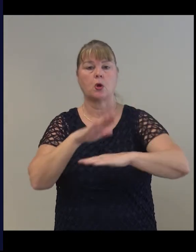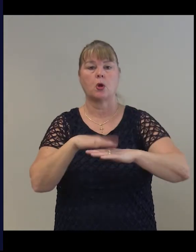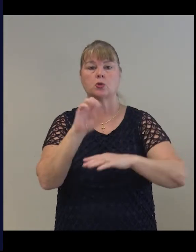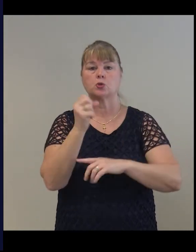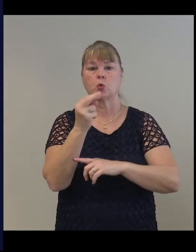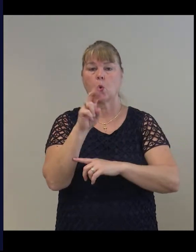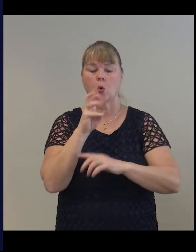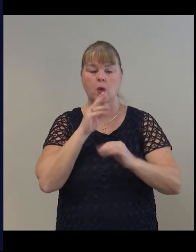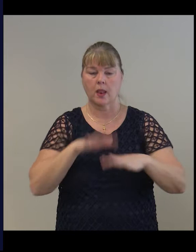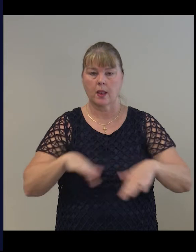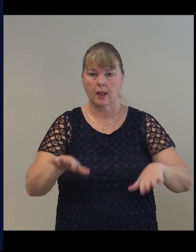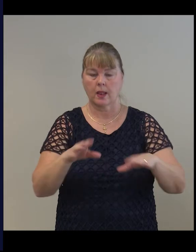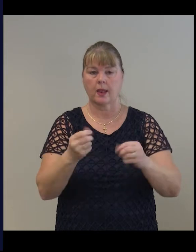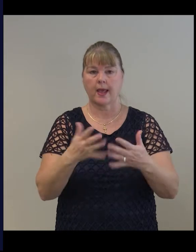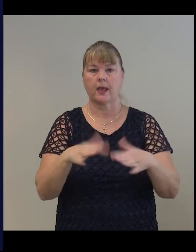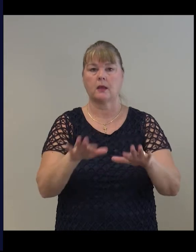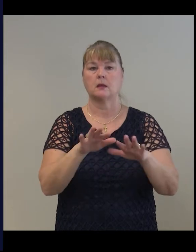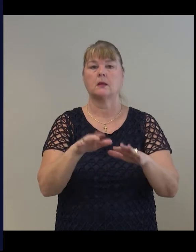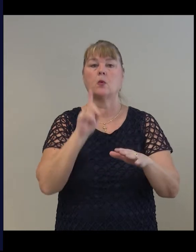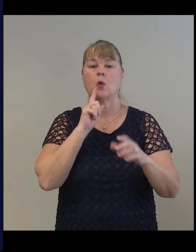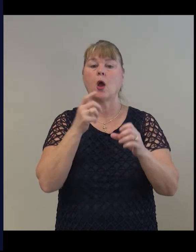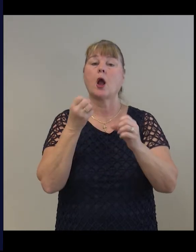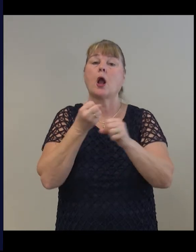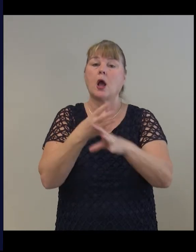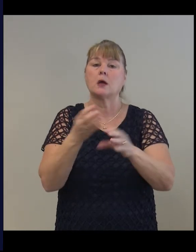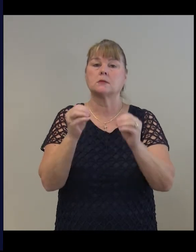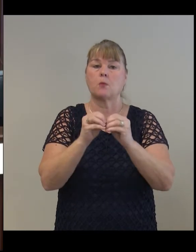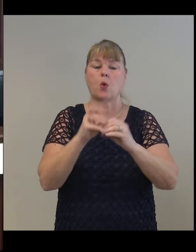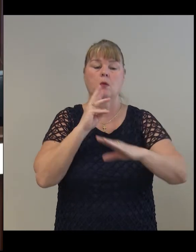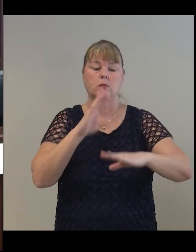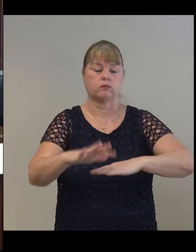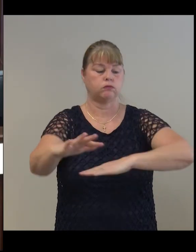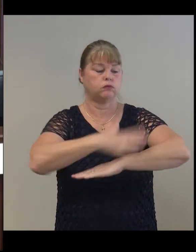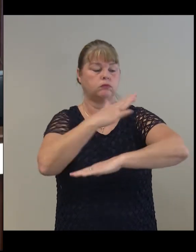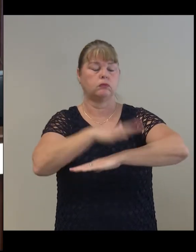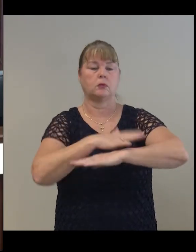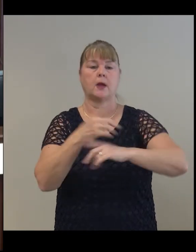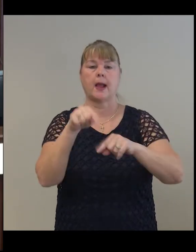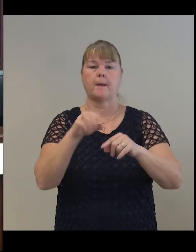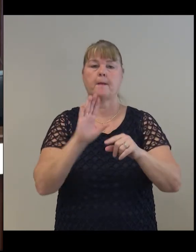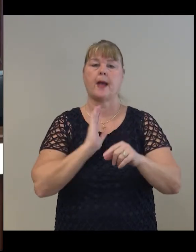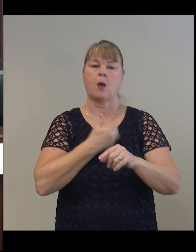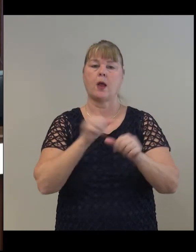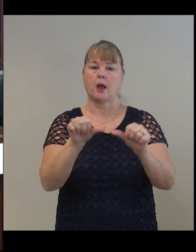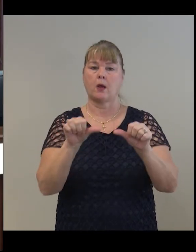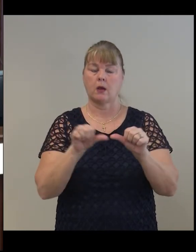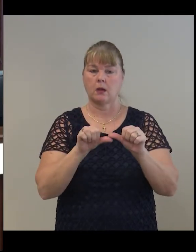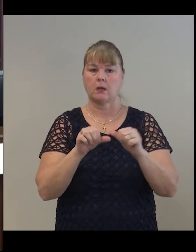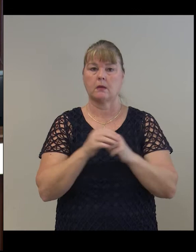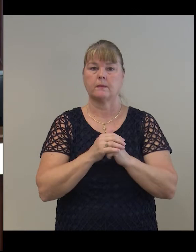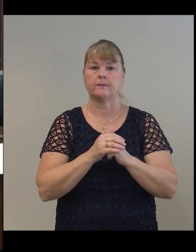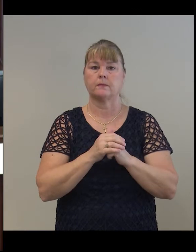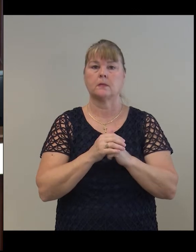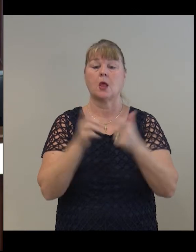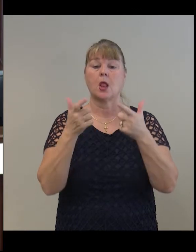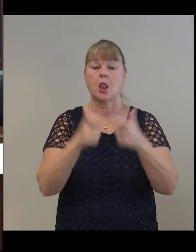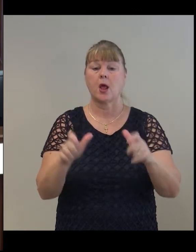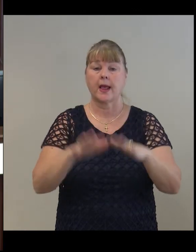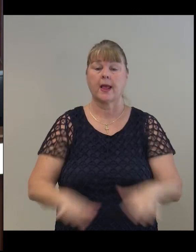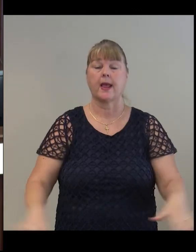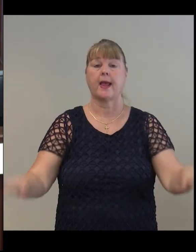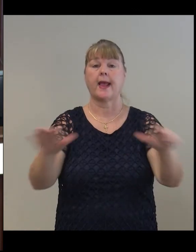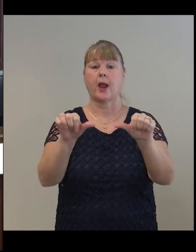area. Winds are pushing on a larger area of the ocean too. So not only do you have a